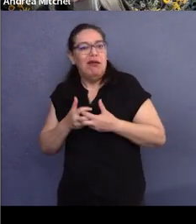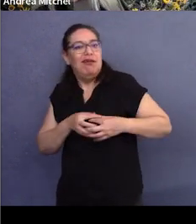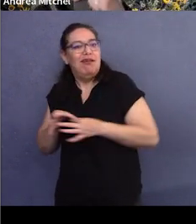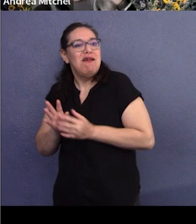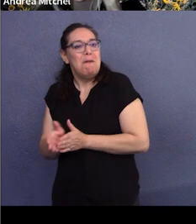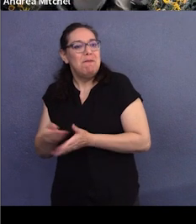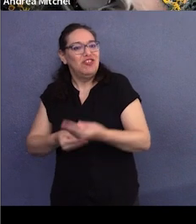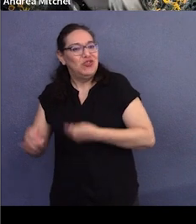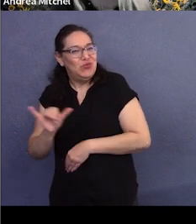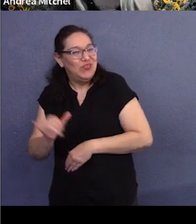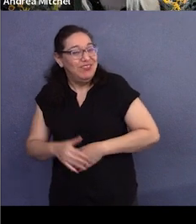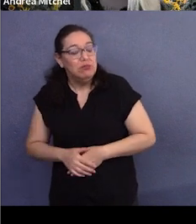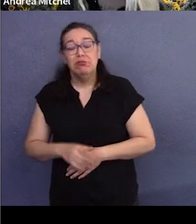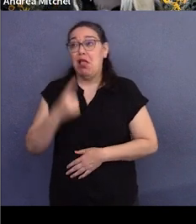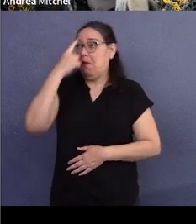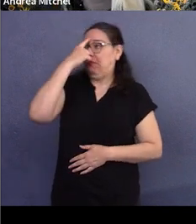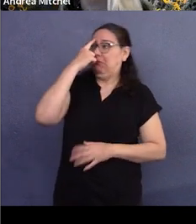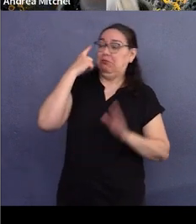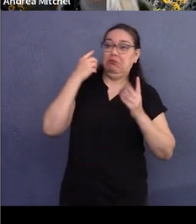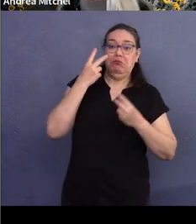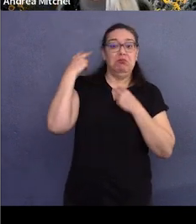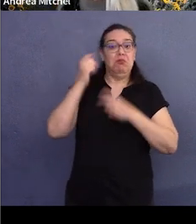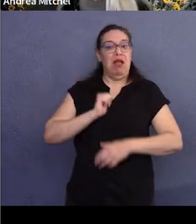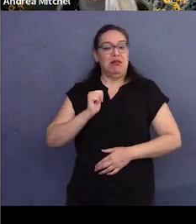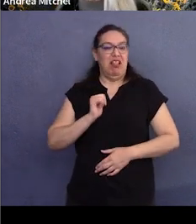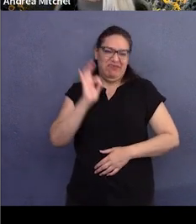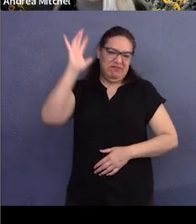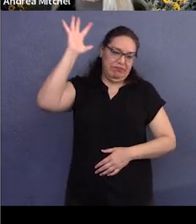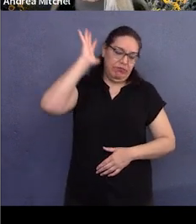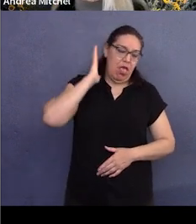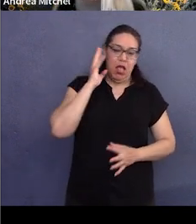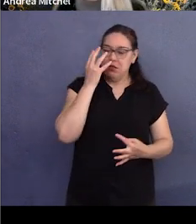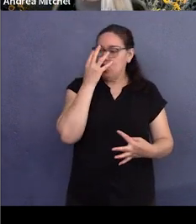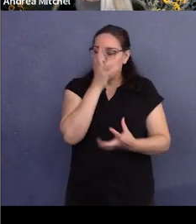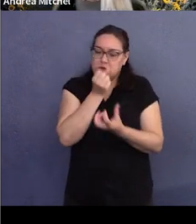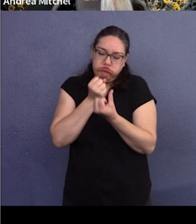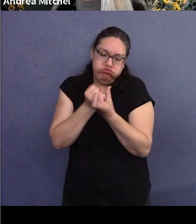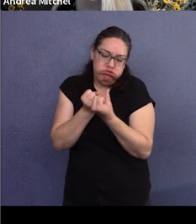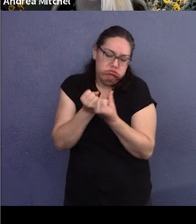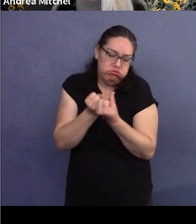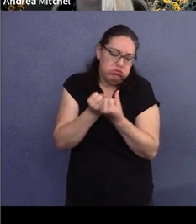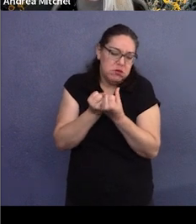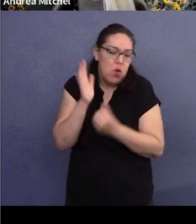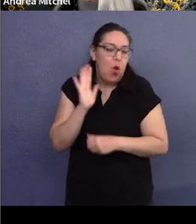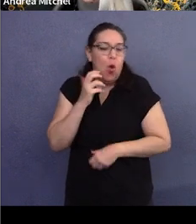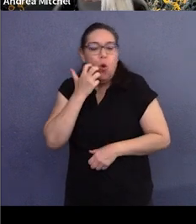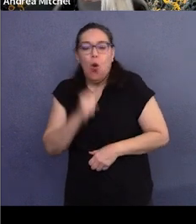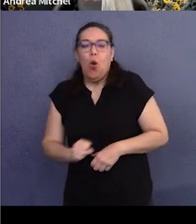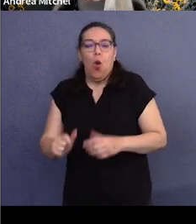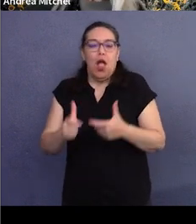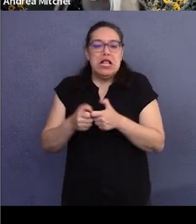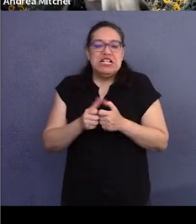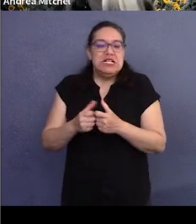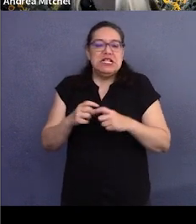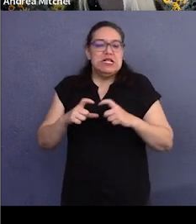point in time, was a BlackBerry phone fiend. I loved my BlackBerry